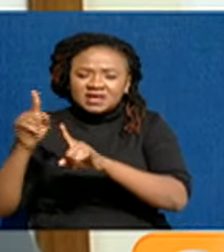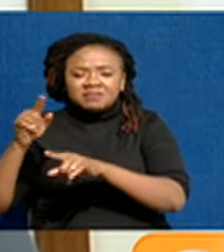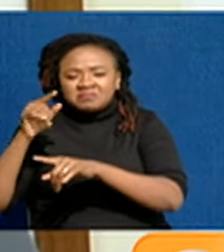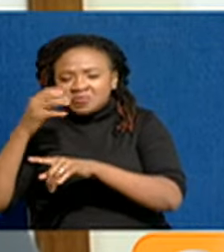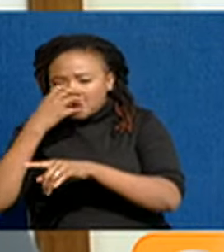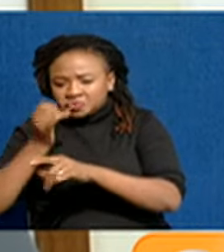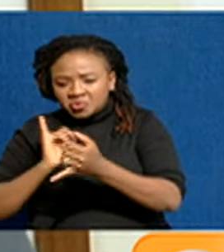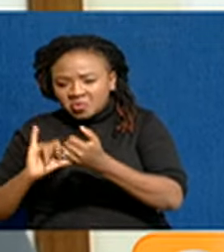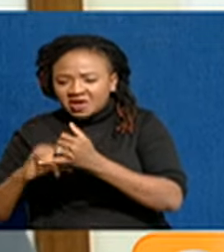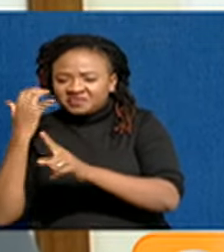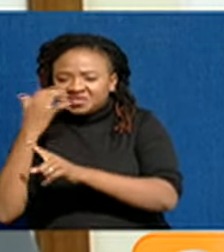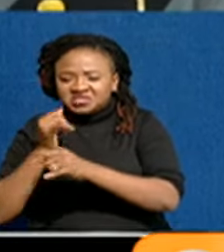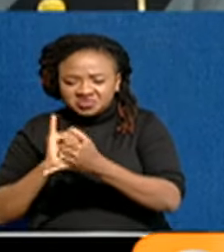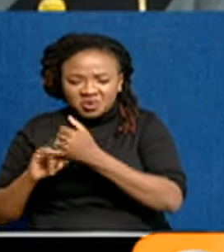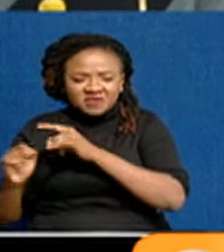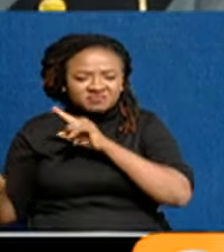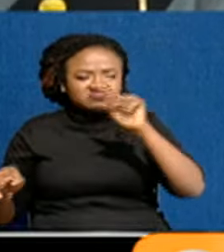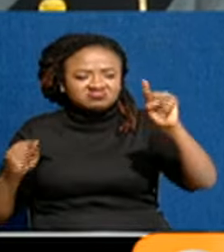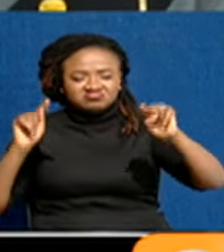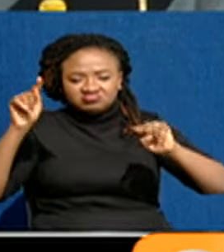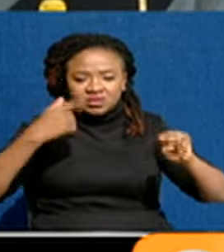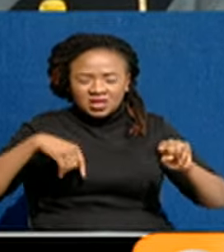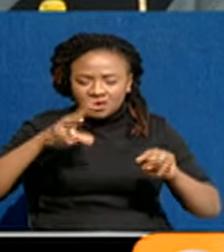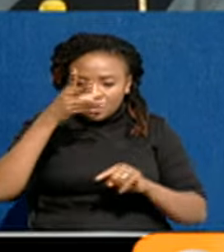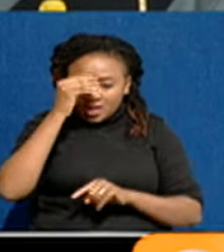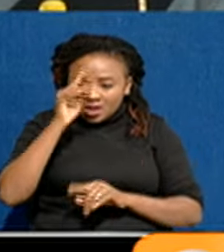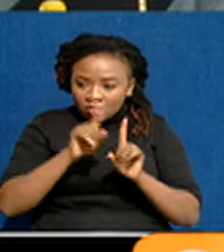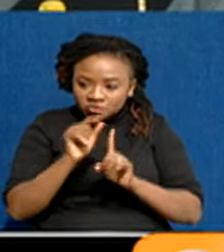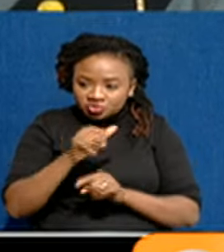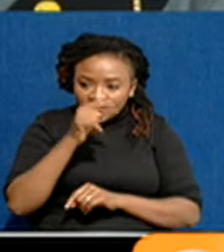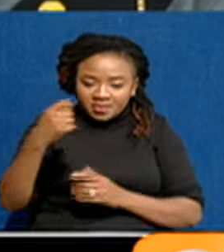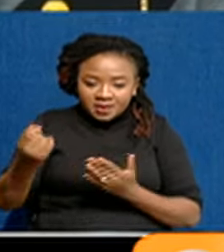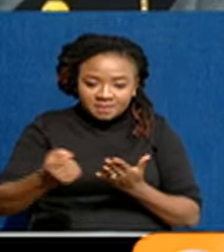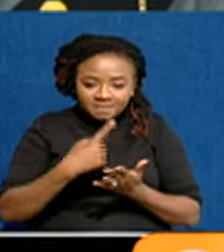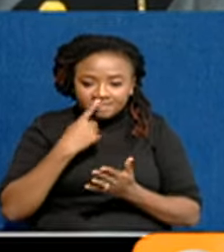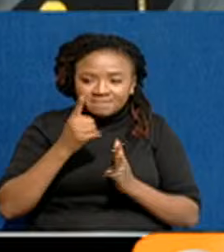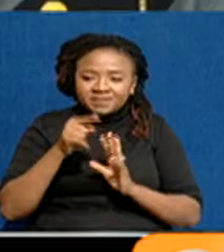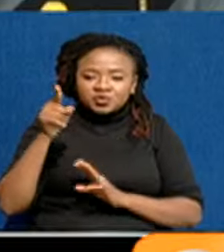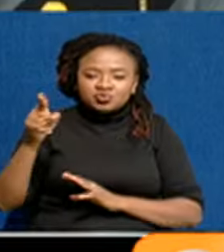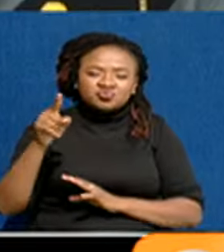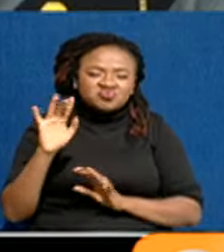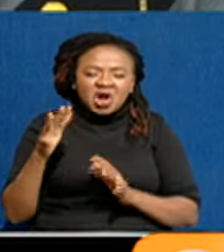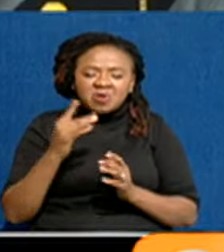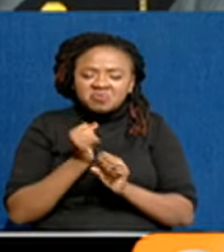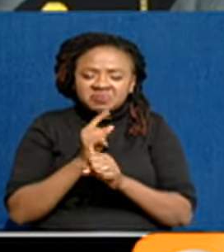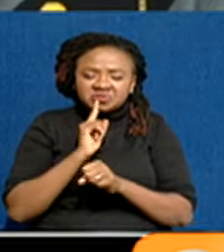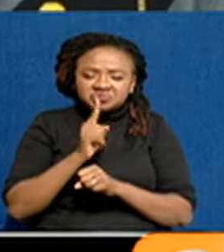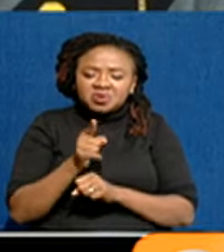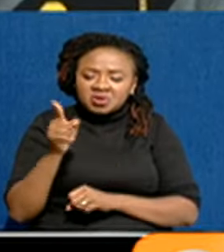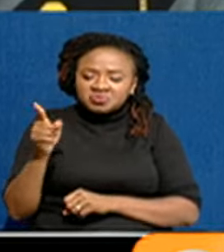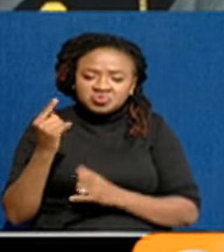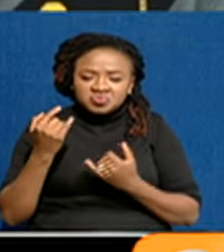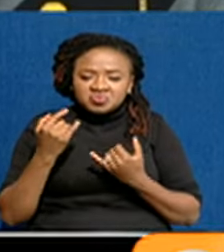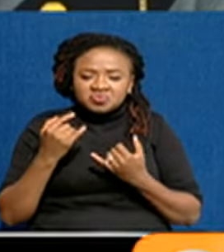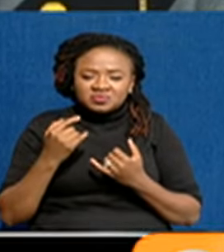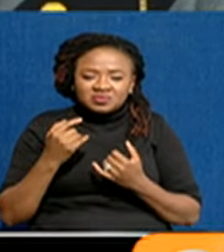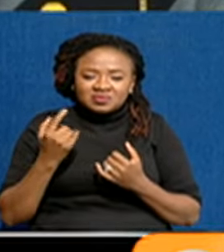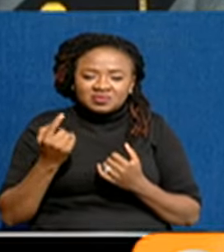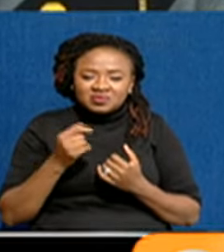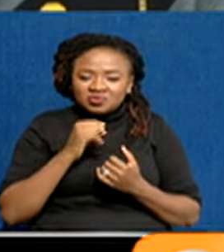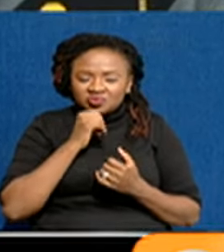going forward. Honorable Mwaura, there's a lot of questions here, but let's just squeeze in one last one here. Gloria Ruoba says, how are you ensuring that you are complementing and not